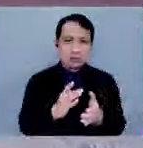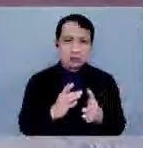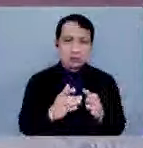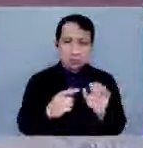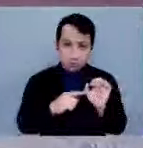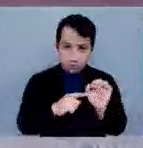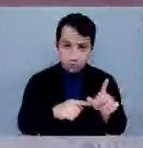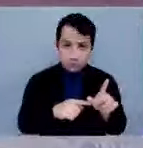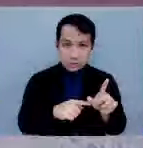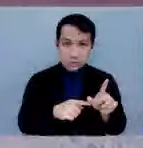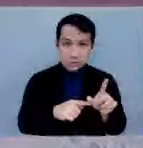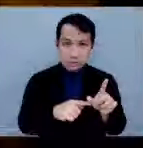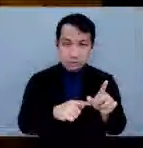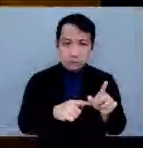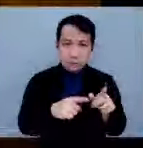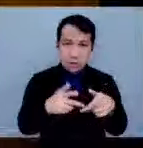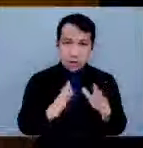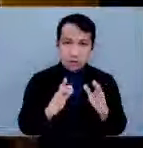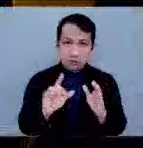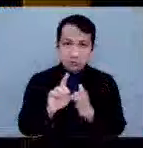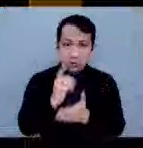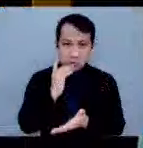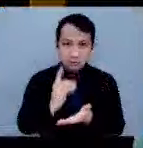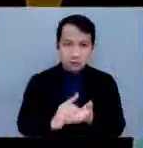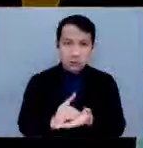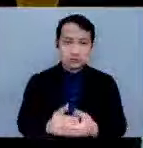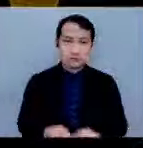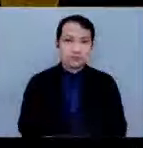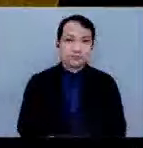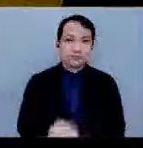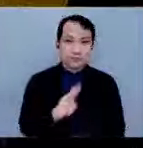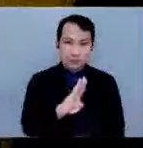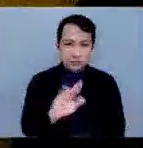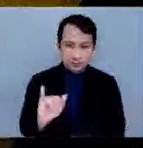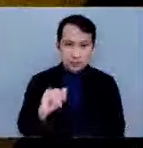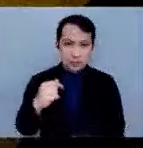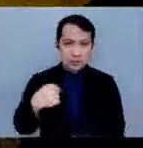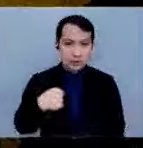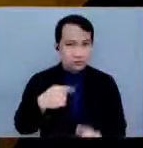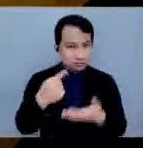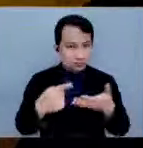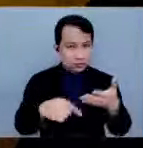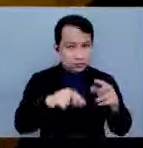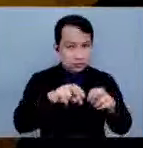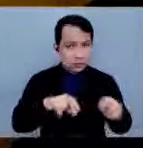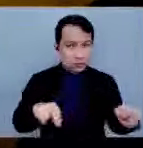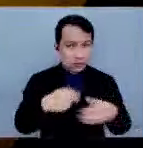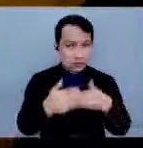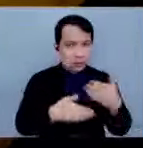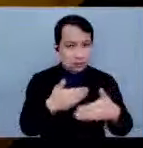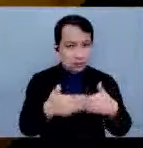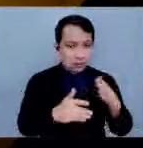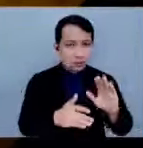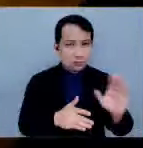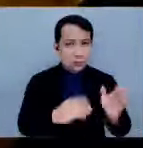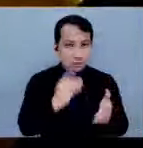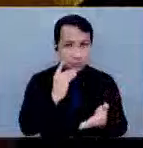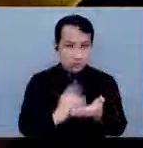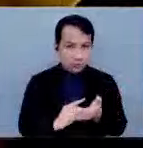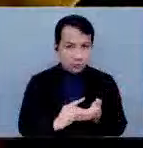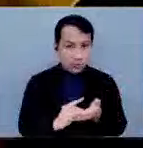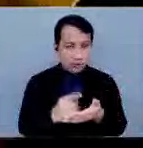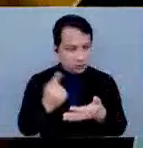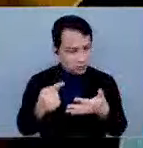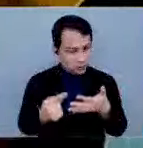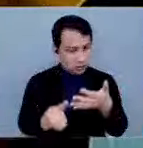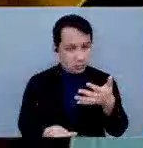dayuhang na-rescue. Bureau of Immigration personnel will be conducting the processing of their respective documents in preparation